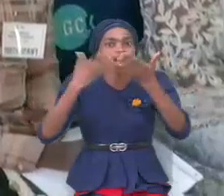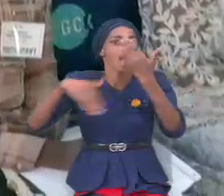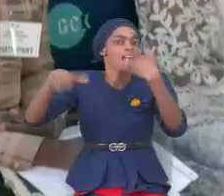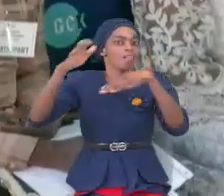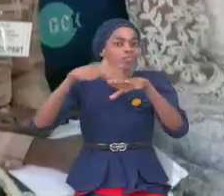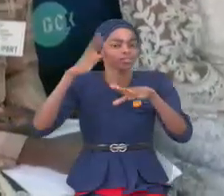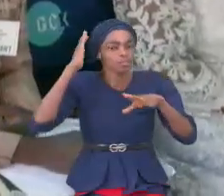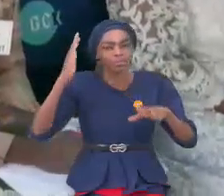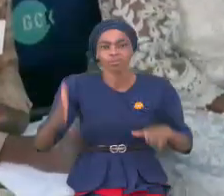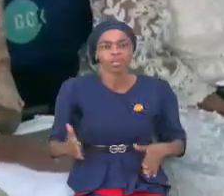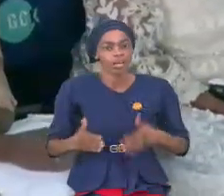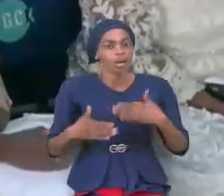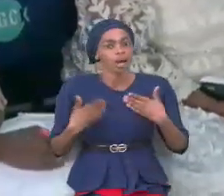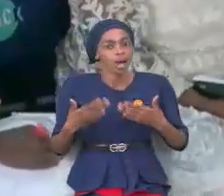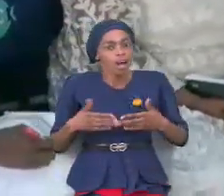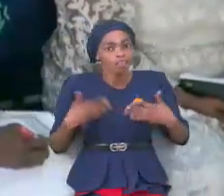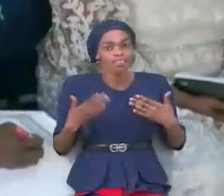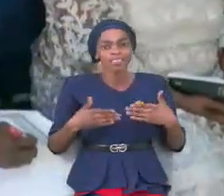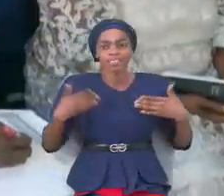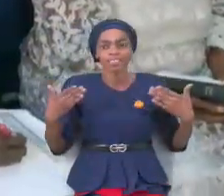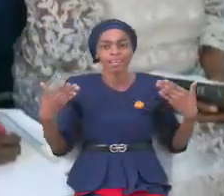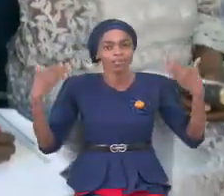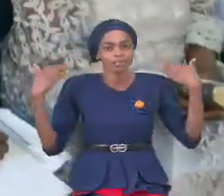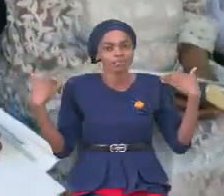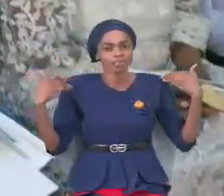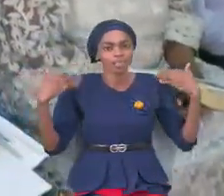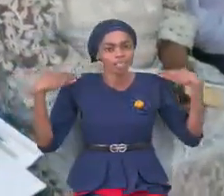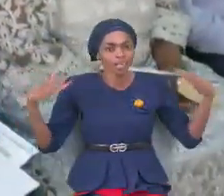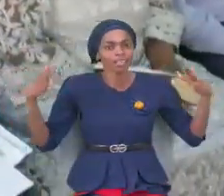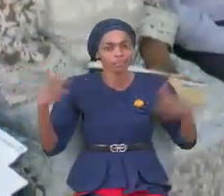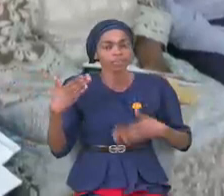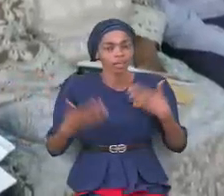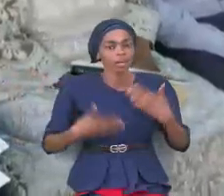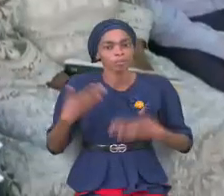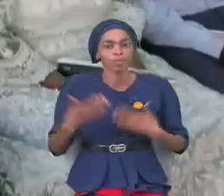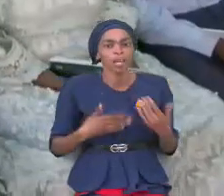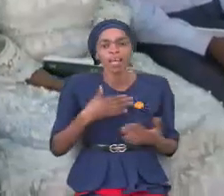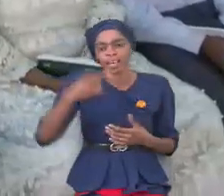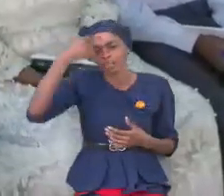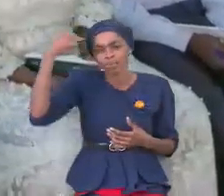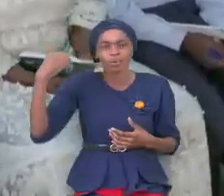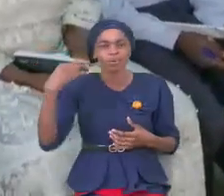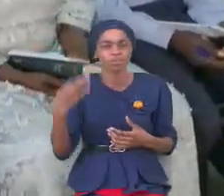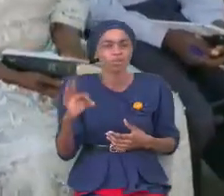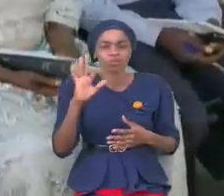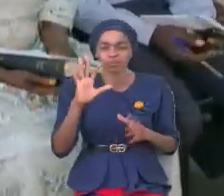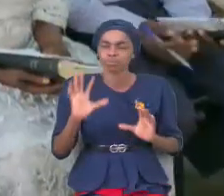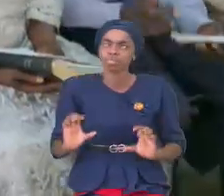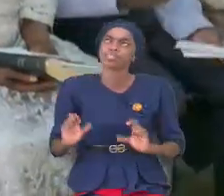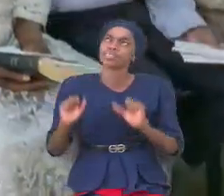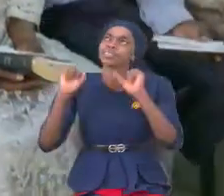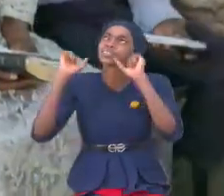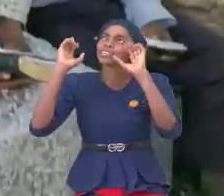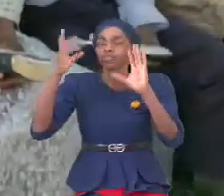you. And because of the decision, and because of your dedication, and because of your recommitment to the